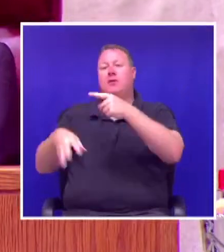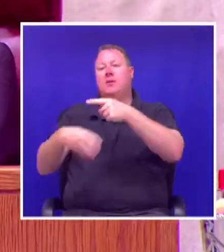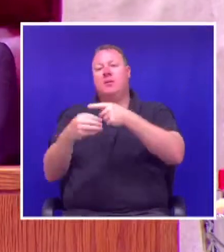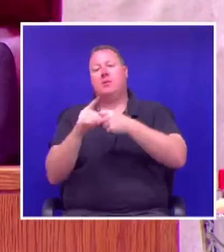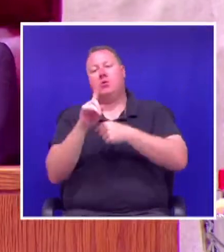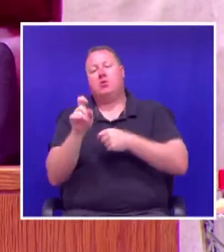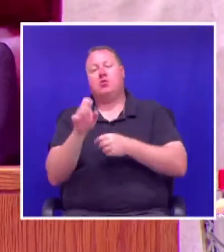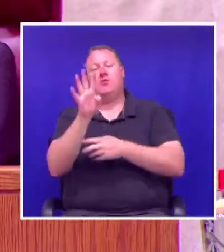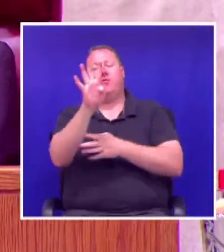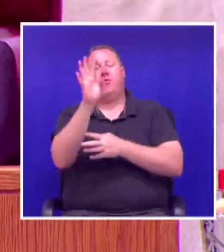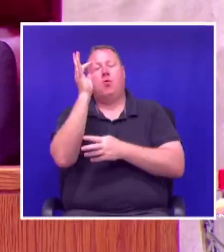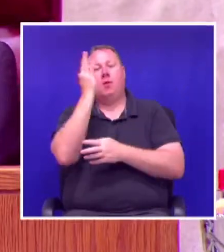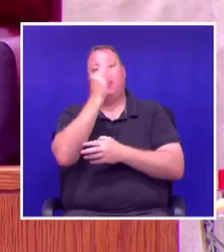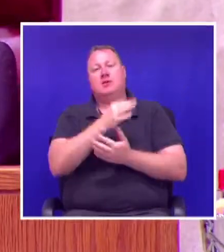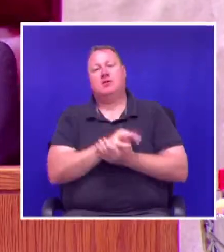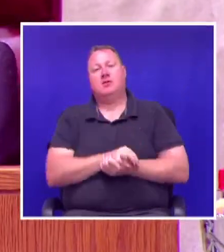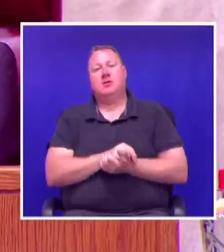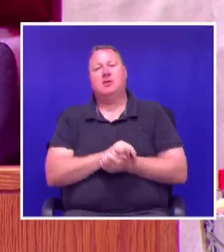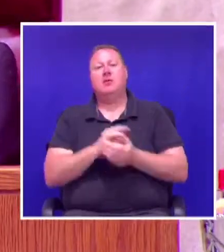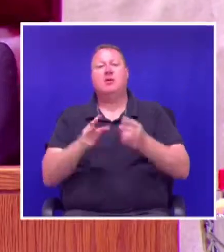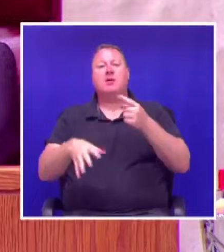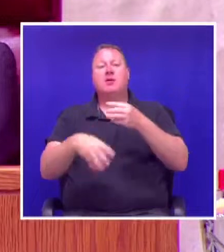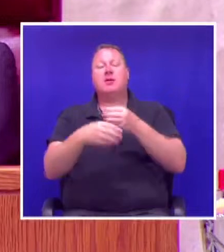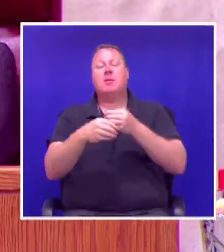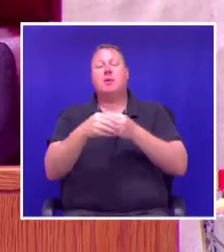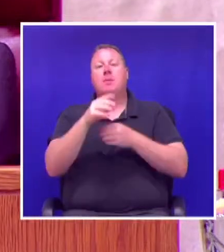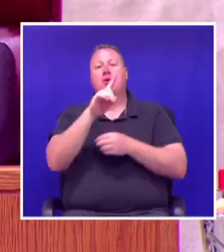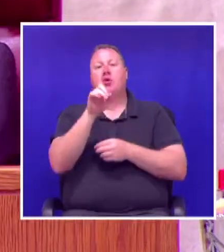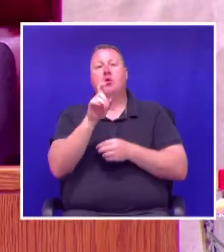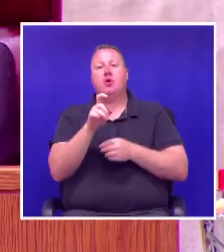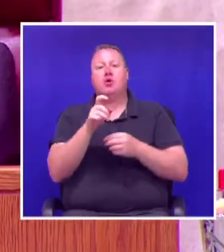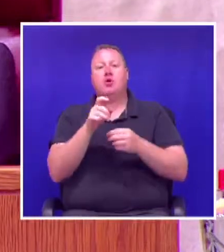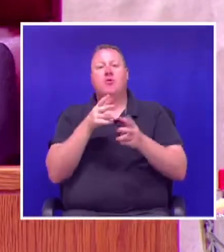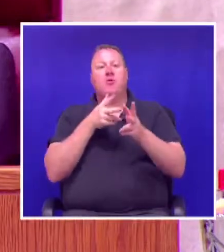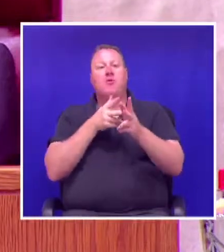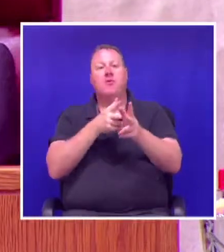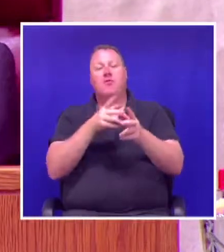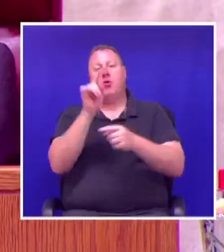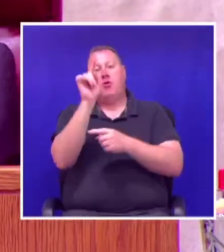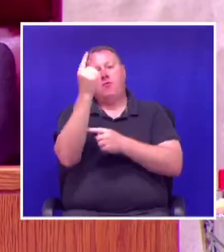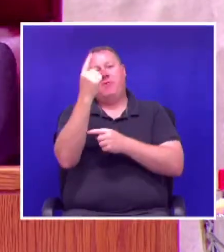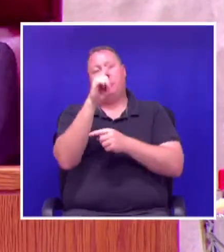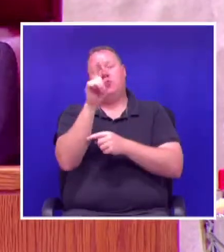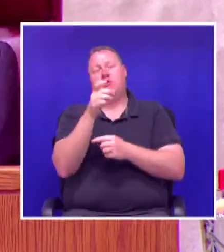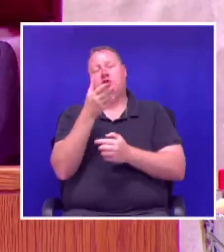4 minutes. The supplementary question must emanate from the initial question.